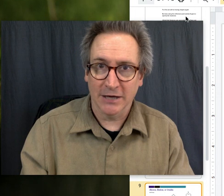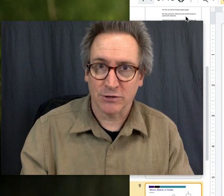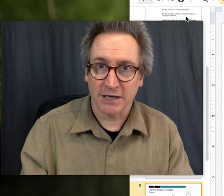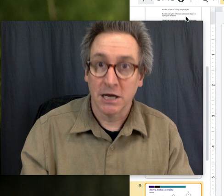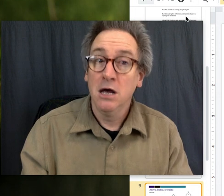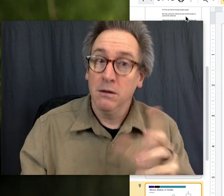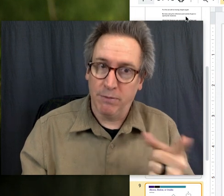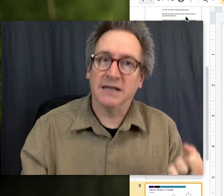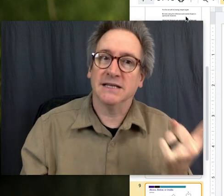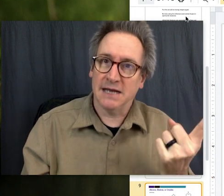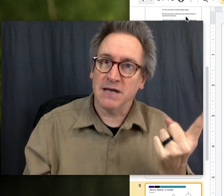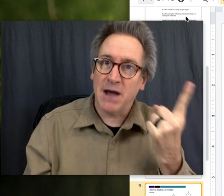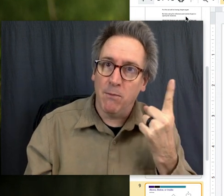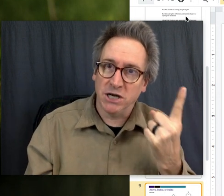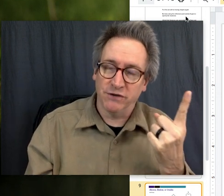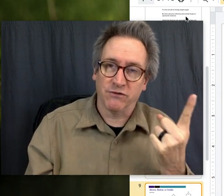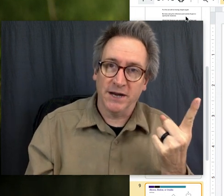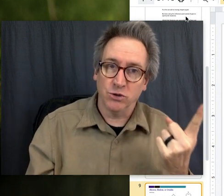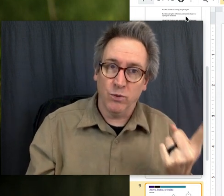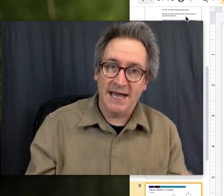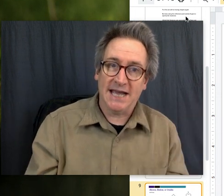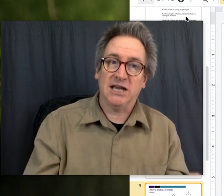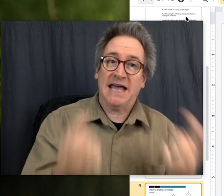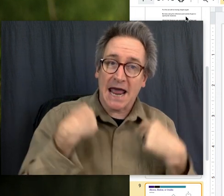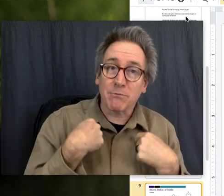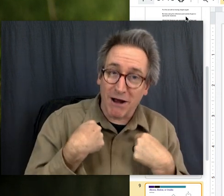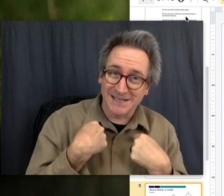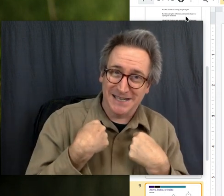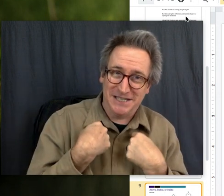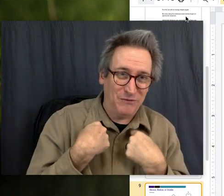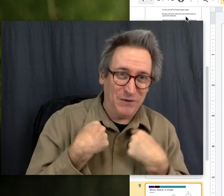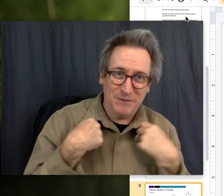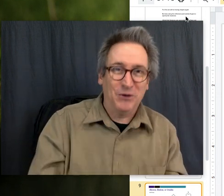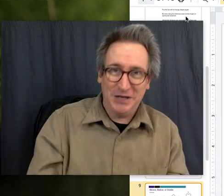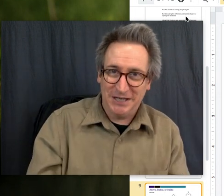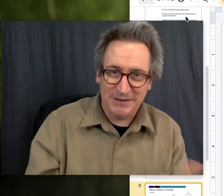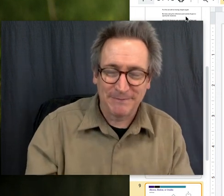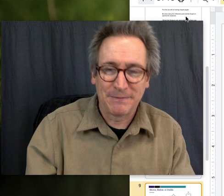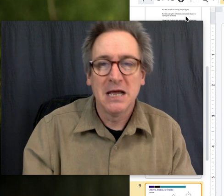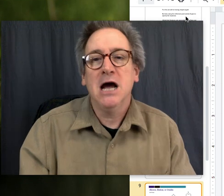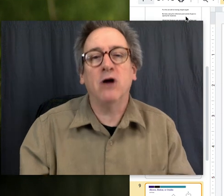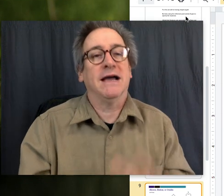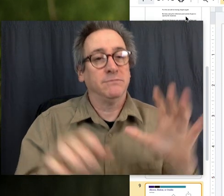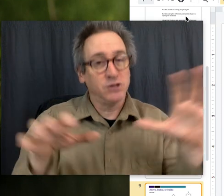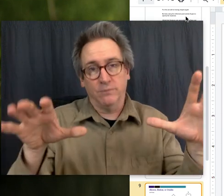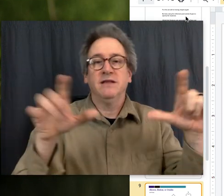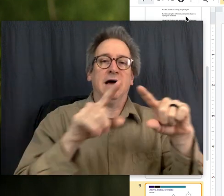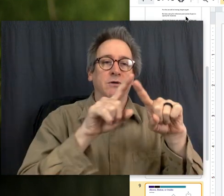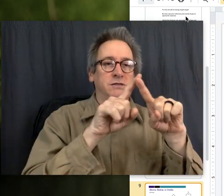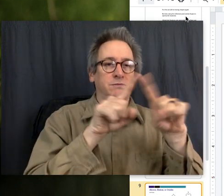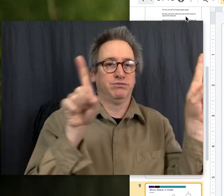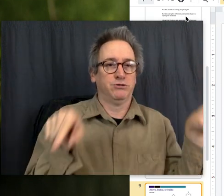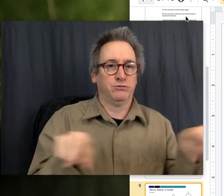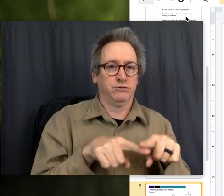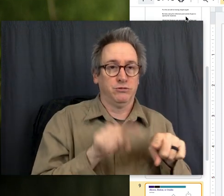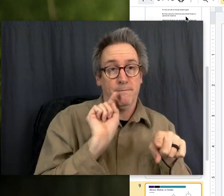can get tricked, but at the same time, how much information we can process if we would only do it. Okay, so that